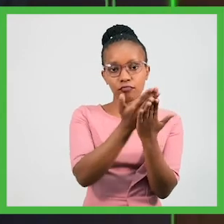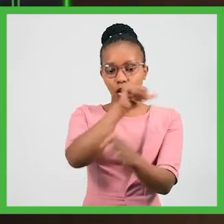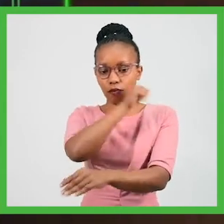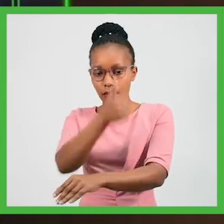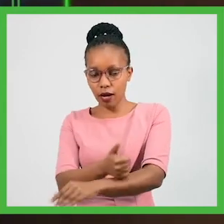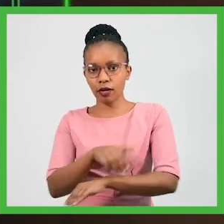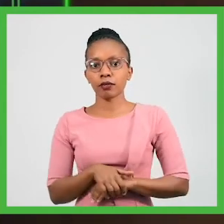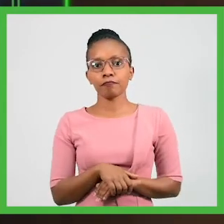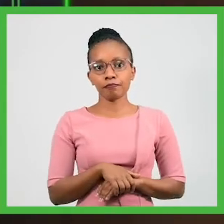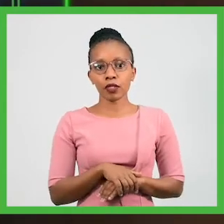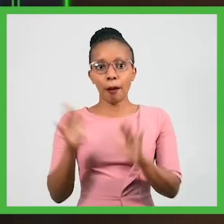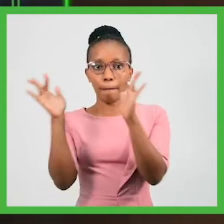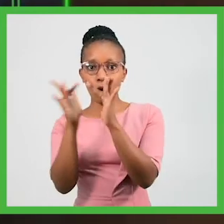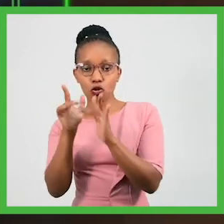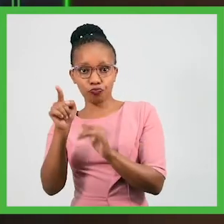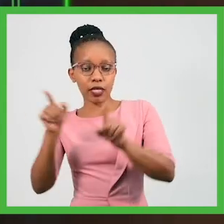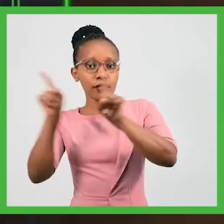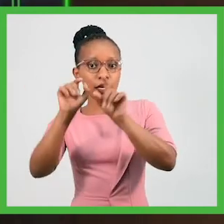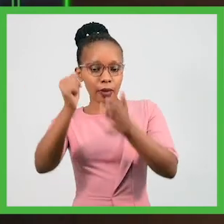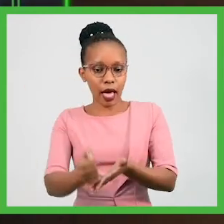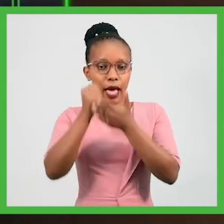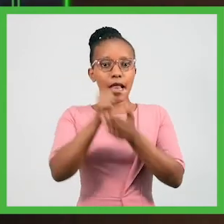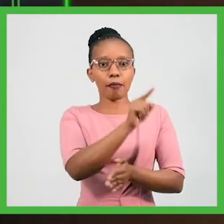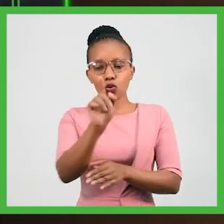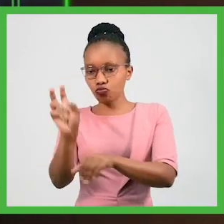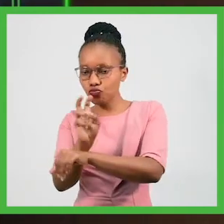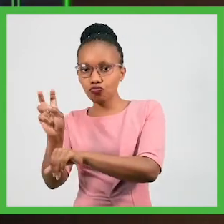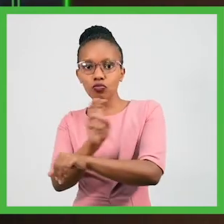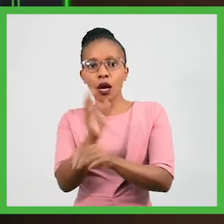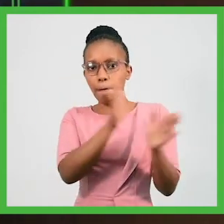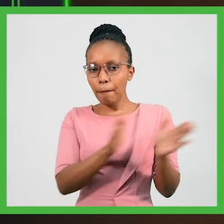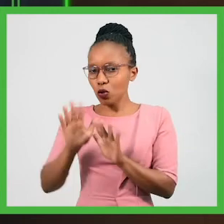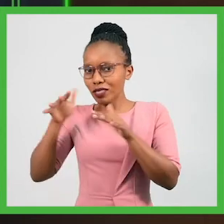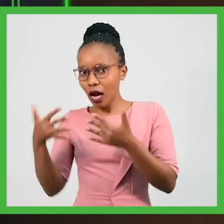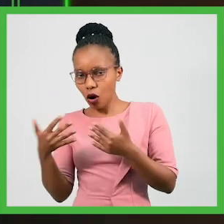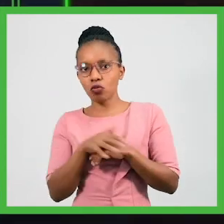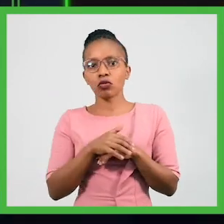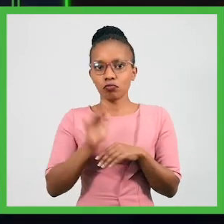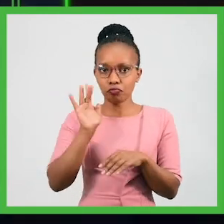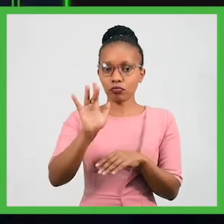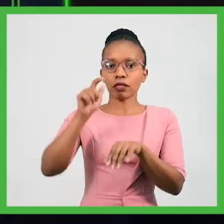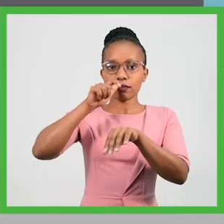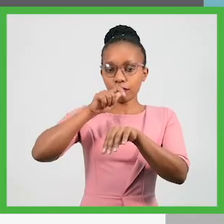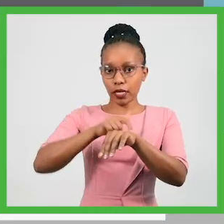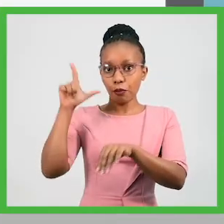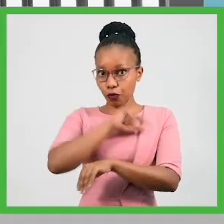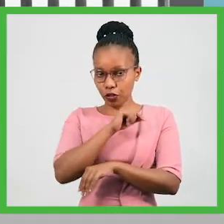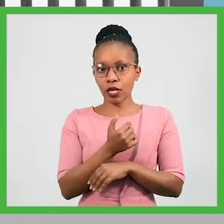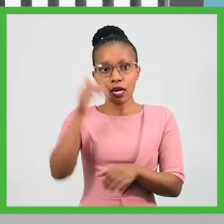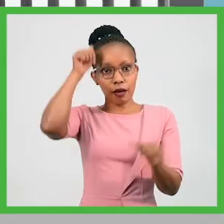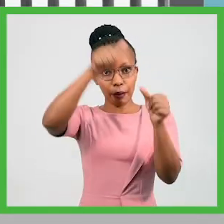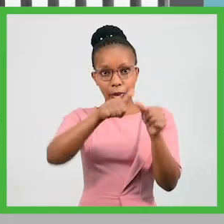authority. The portal will also enable you to track the progress of the case from the homepage on login.